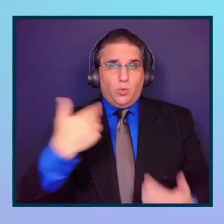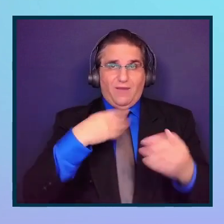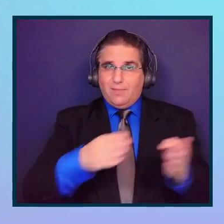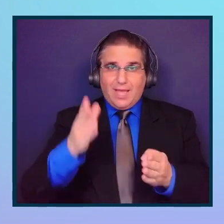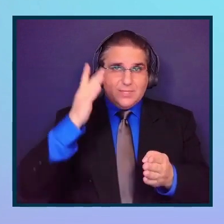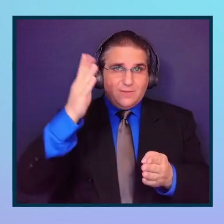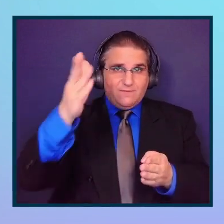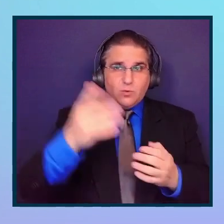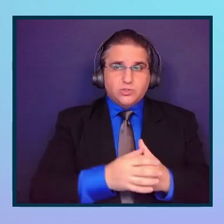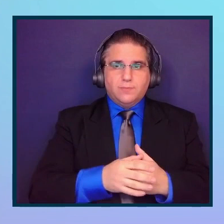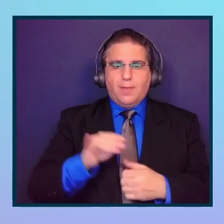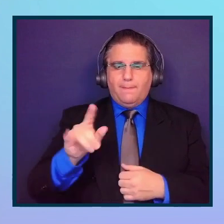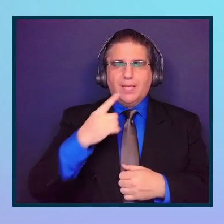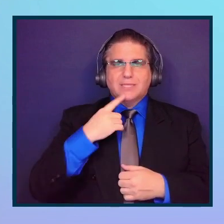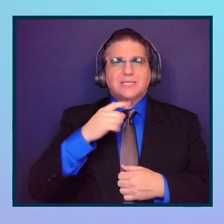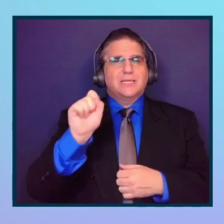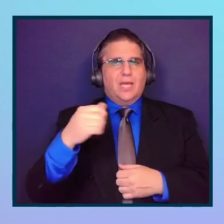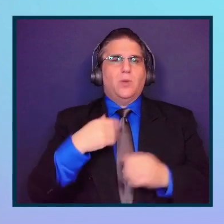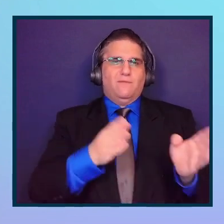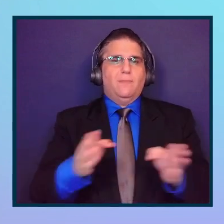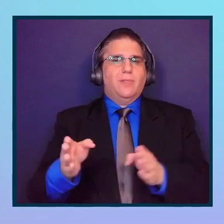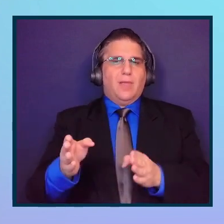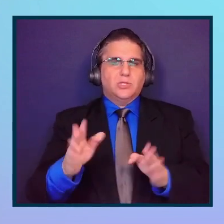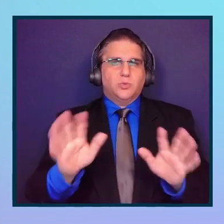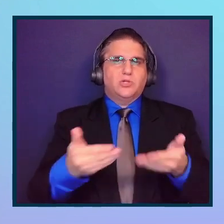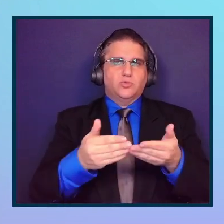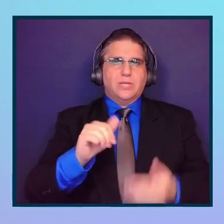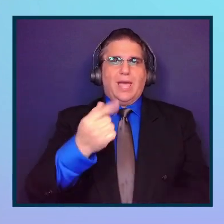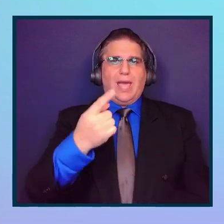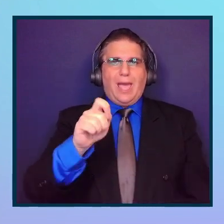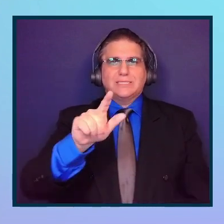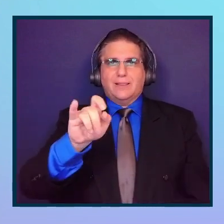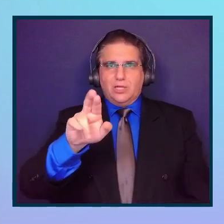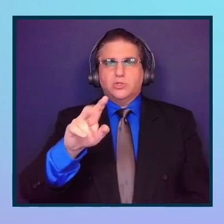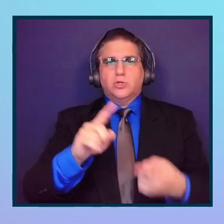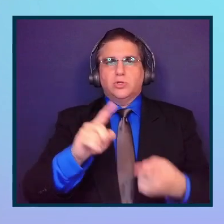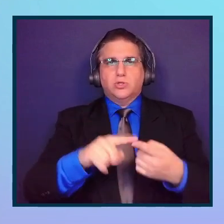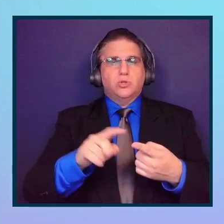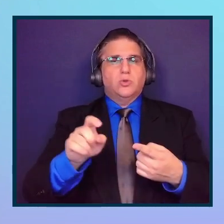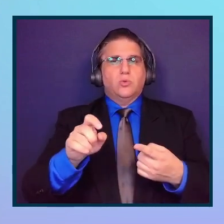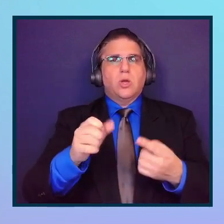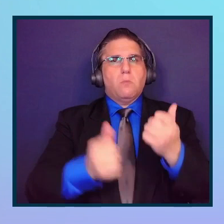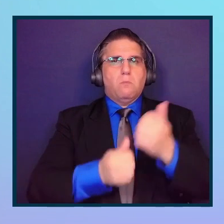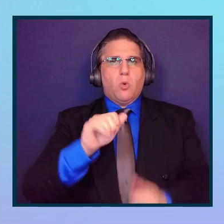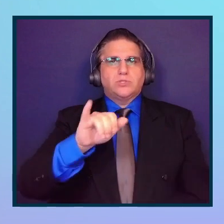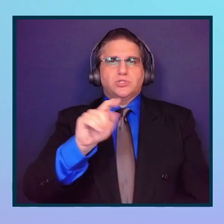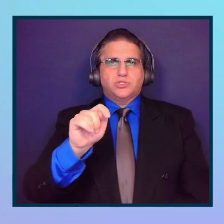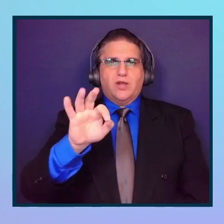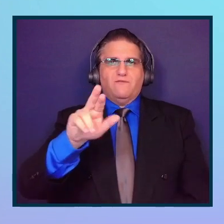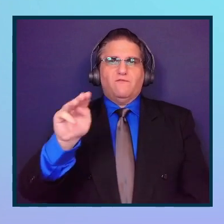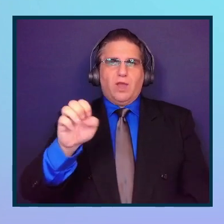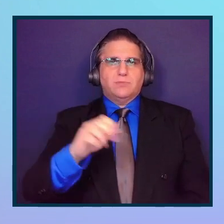future? Yep. So we actually have plans to introduce axe-linter into most JetBrains products. That